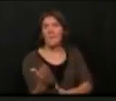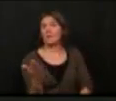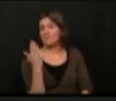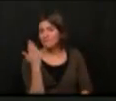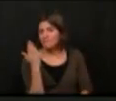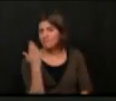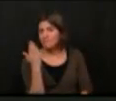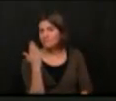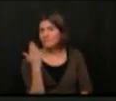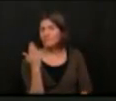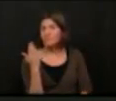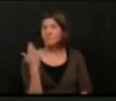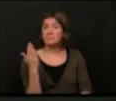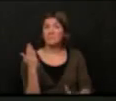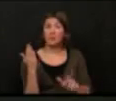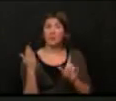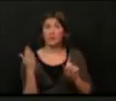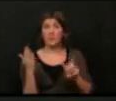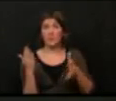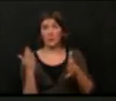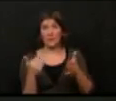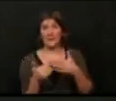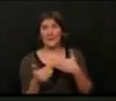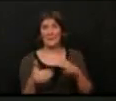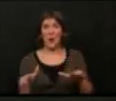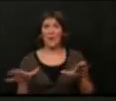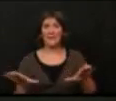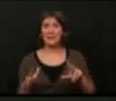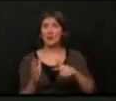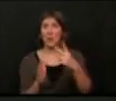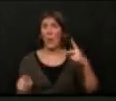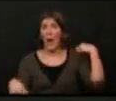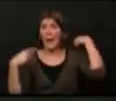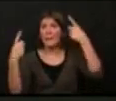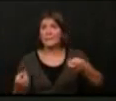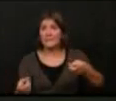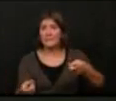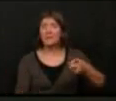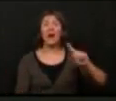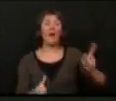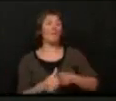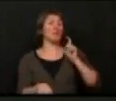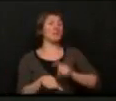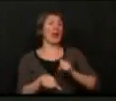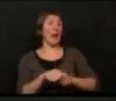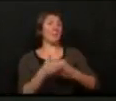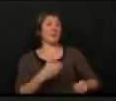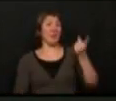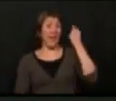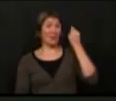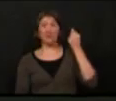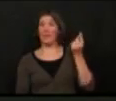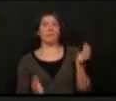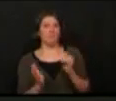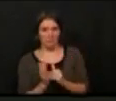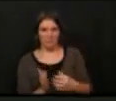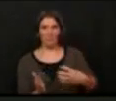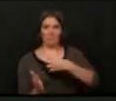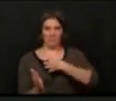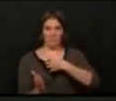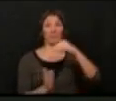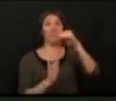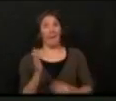can't be a particularly big project because we did it twice in the last, you know, 4 months. I mean, just recently we did a lot of